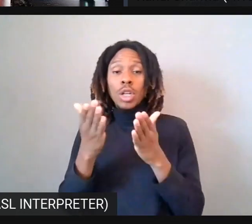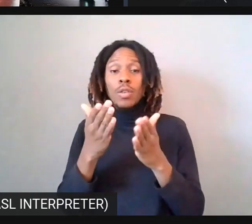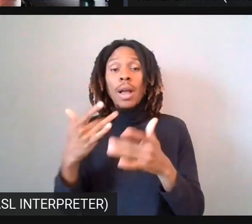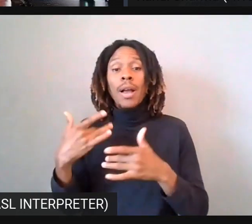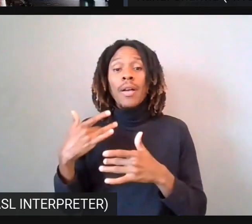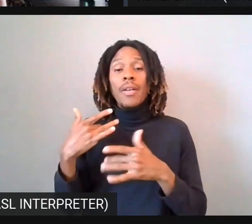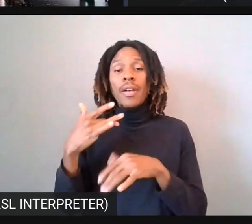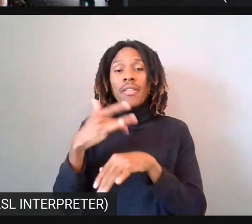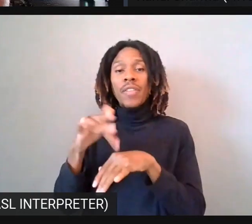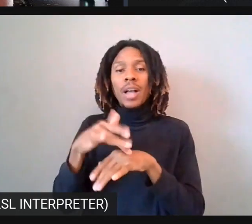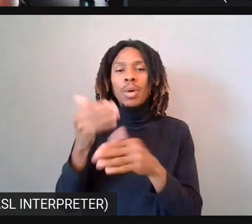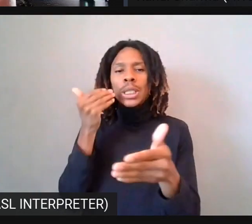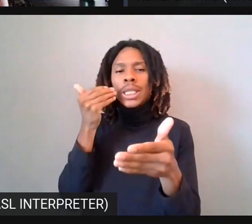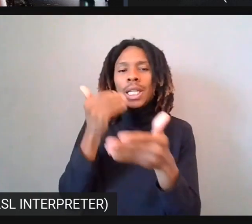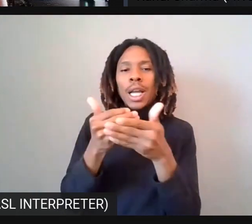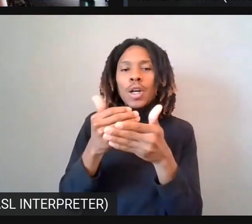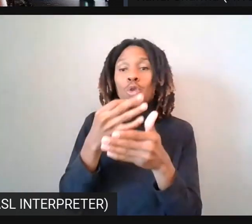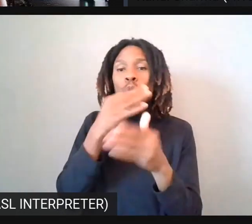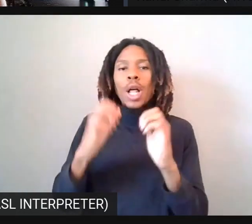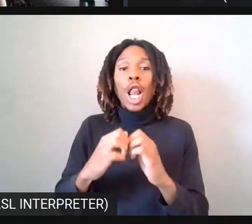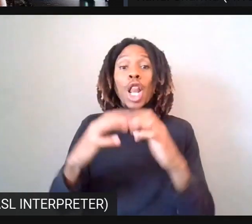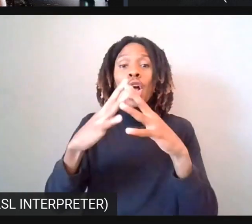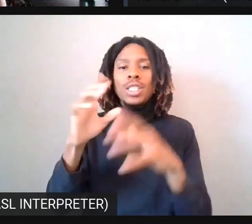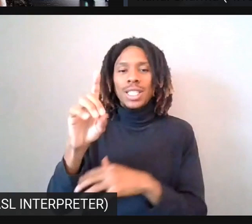close to the day of launch.